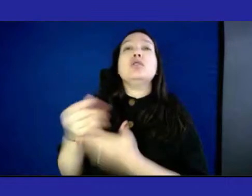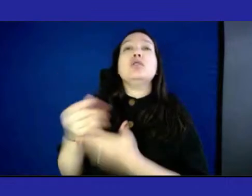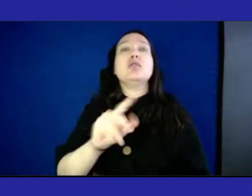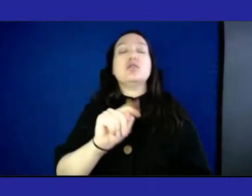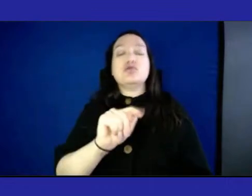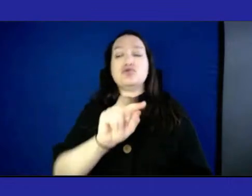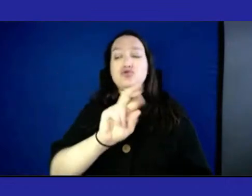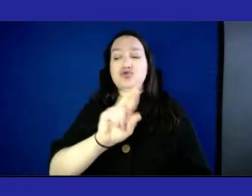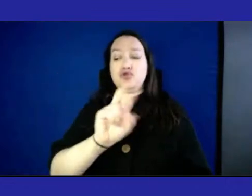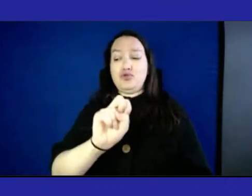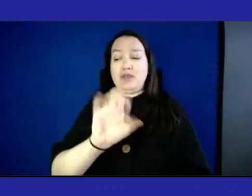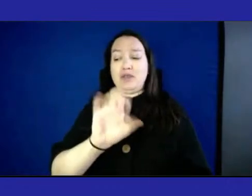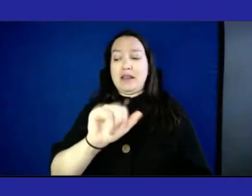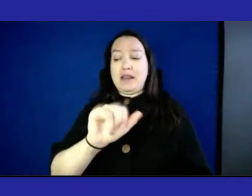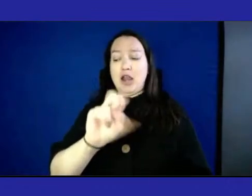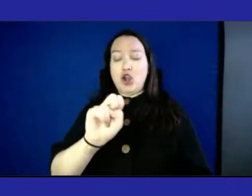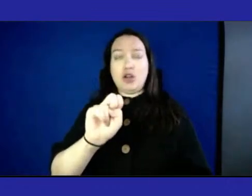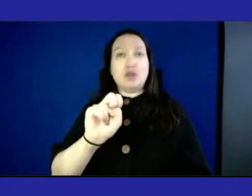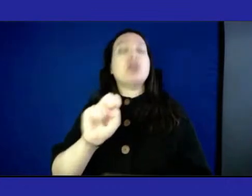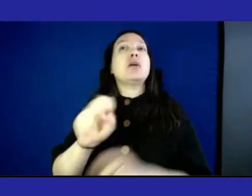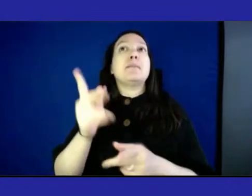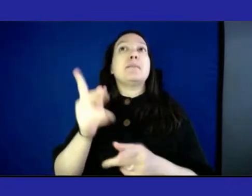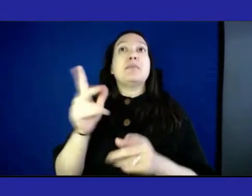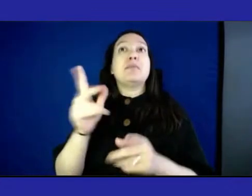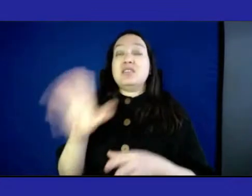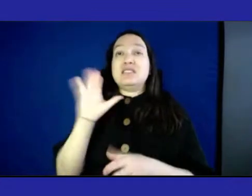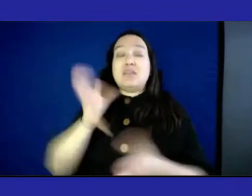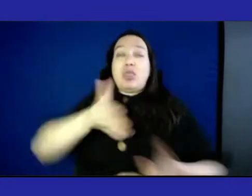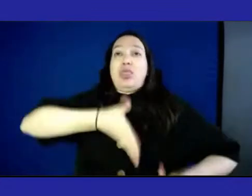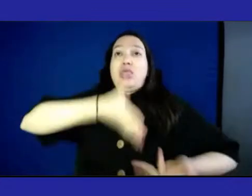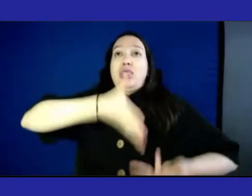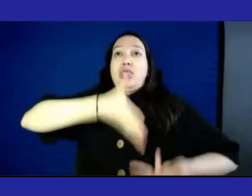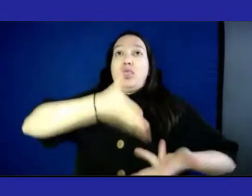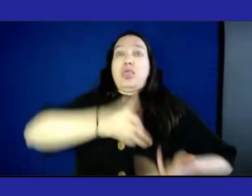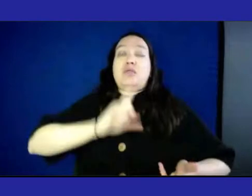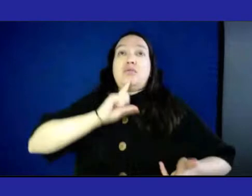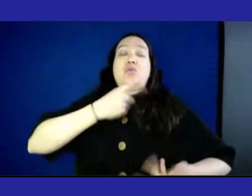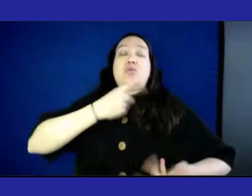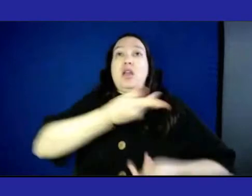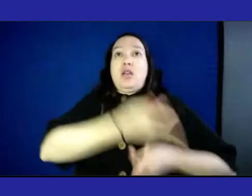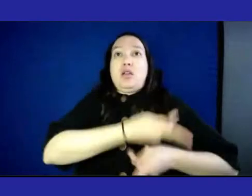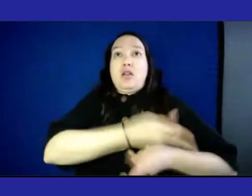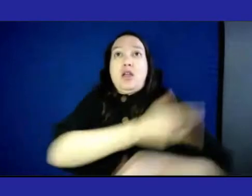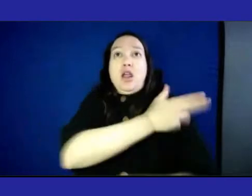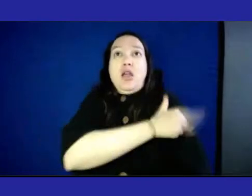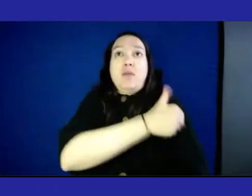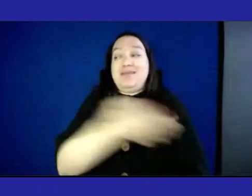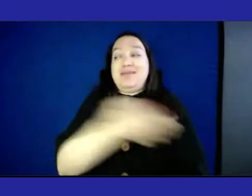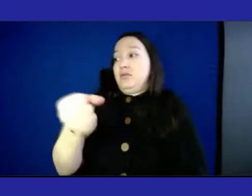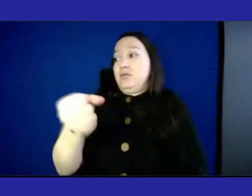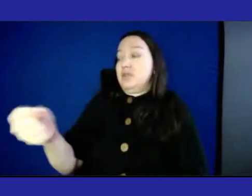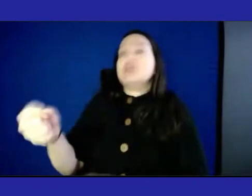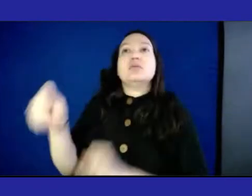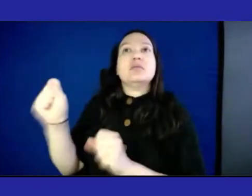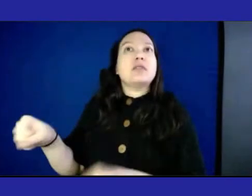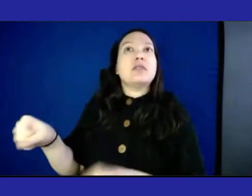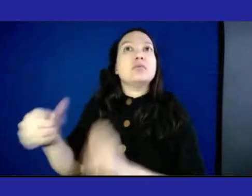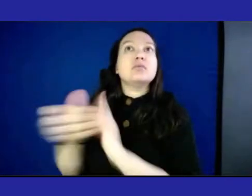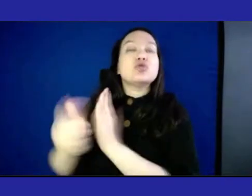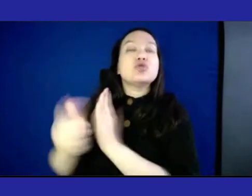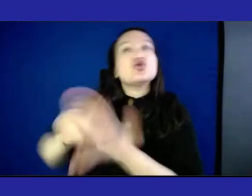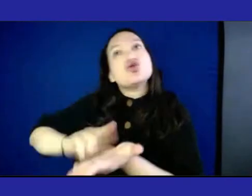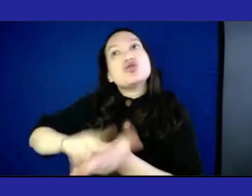for somebody who's otherwise languishing in an acute care hospital, and then you can place them in the appropriate skilled nursing